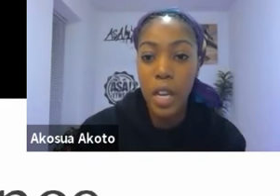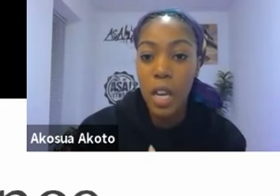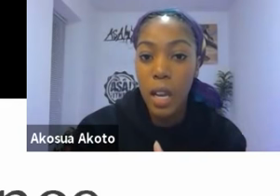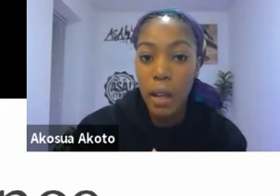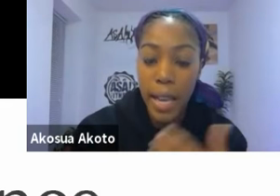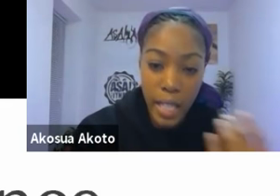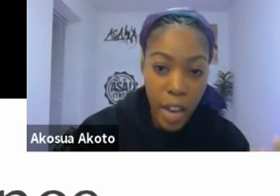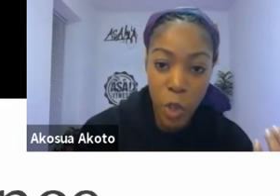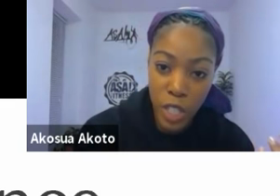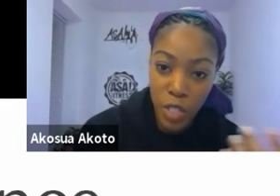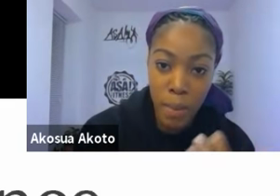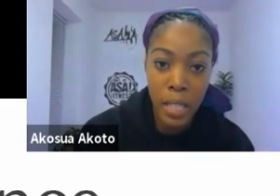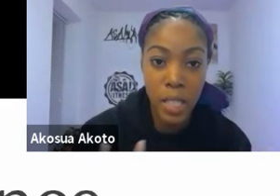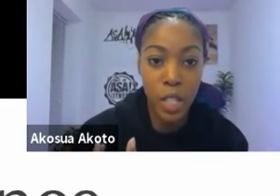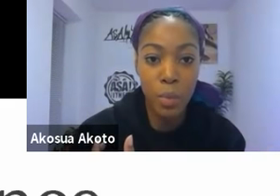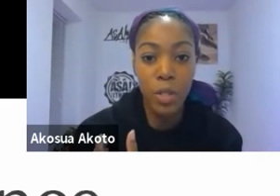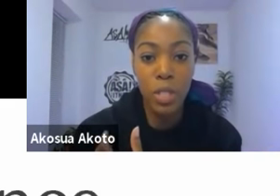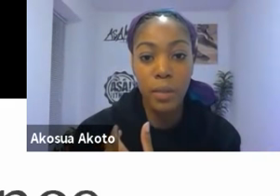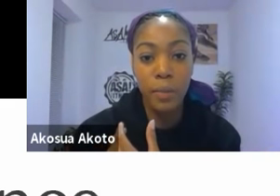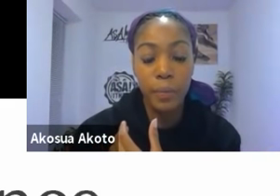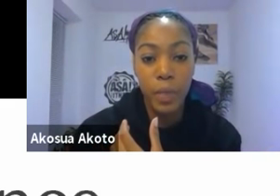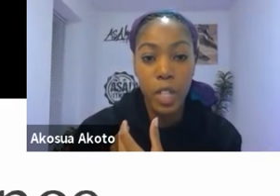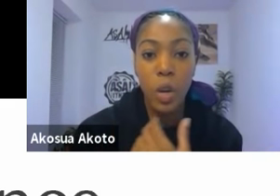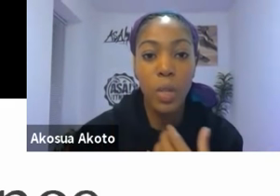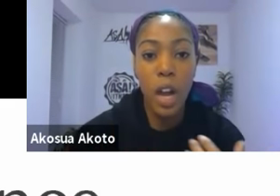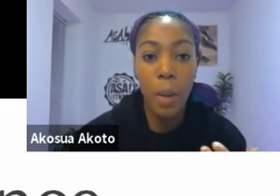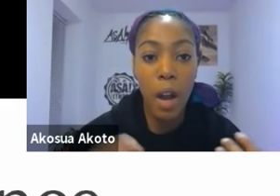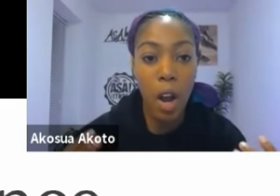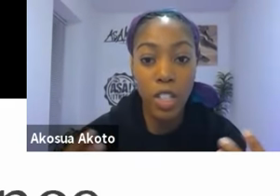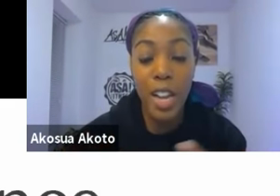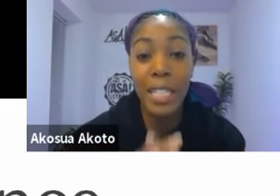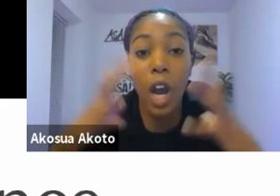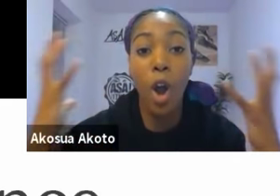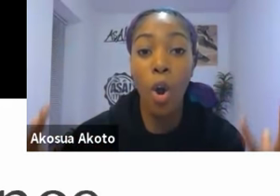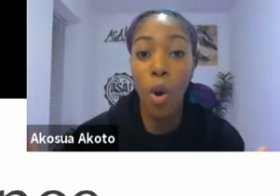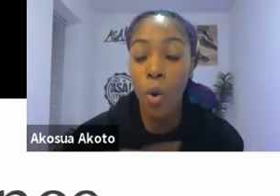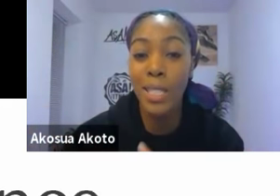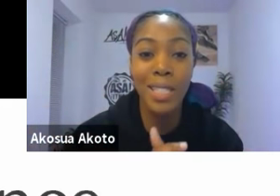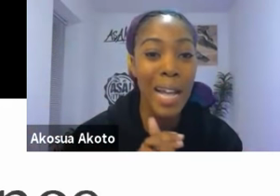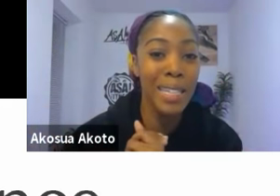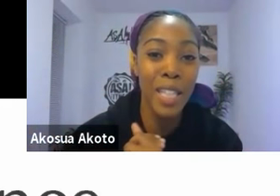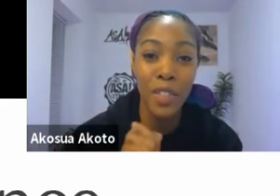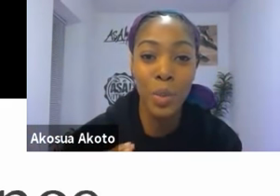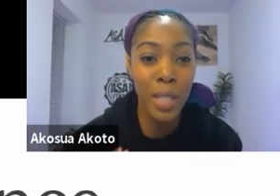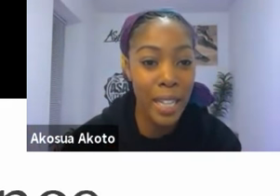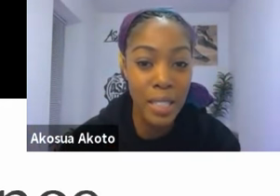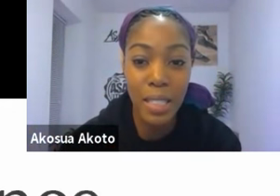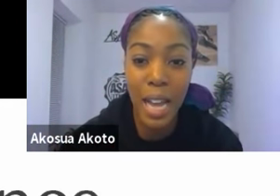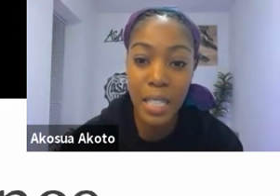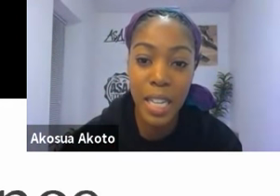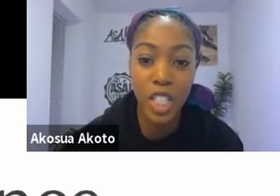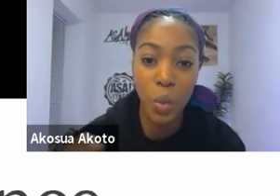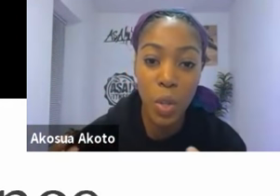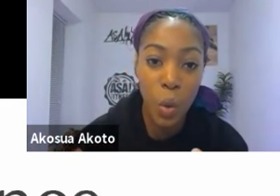times, and yeah, of course, responding to the music. So we talk about culture as a whole. It's not individual dances